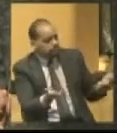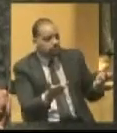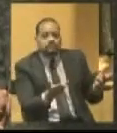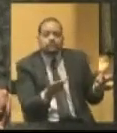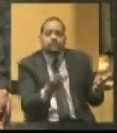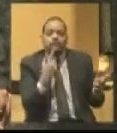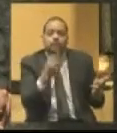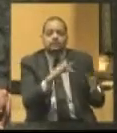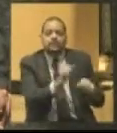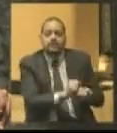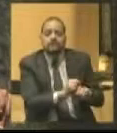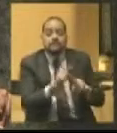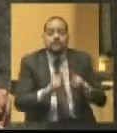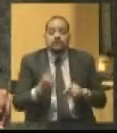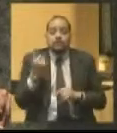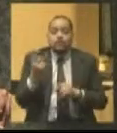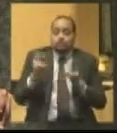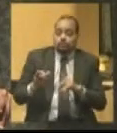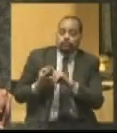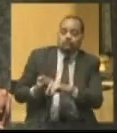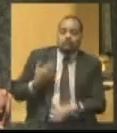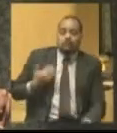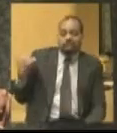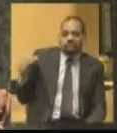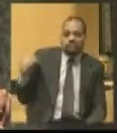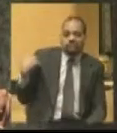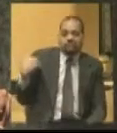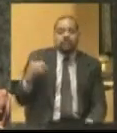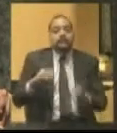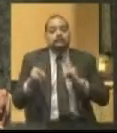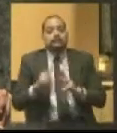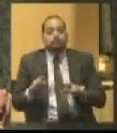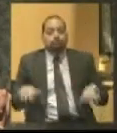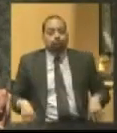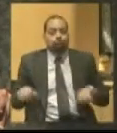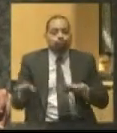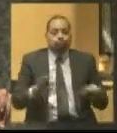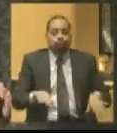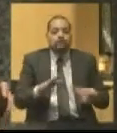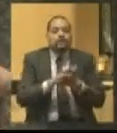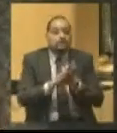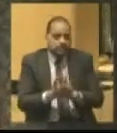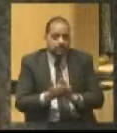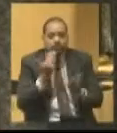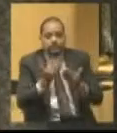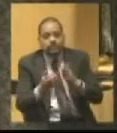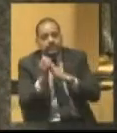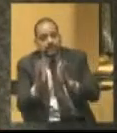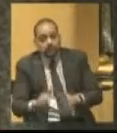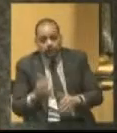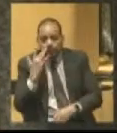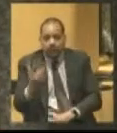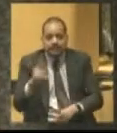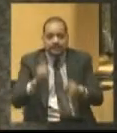conservatives often make the best radicals. They keep their revolutions from sliding into terror and anarchy. Of course,